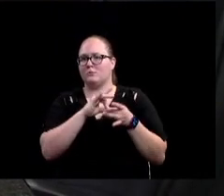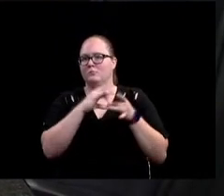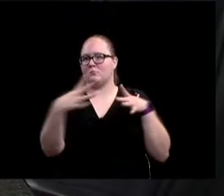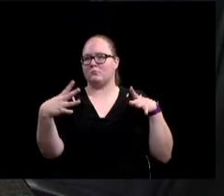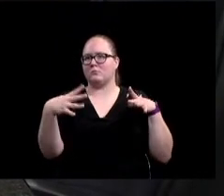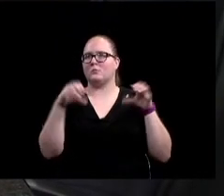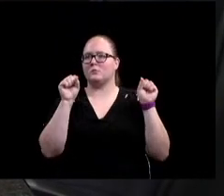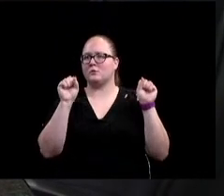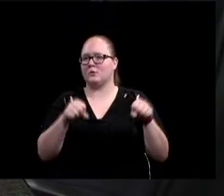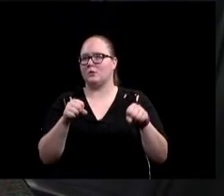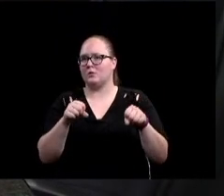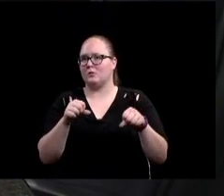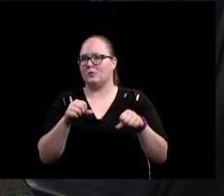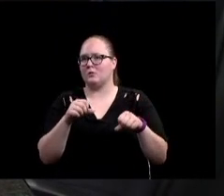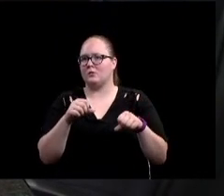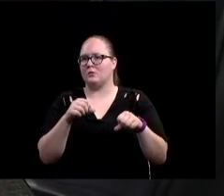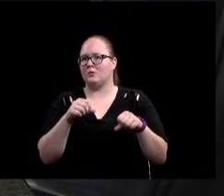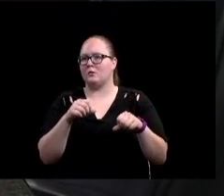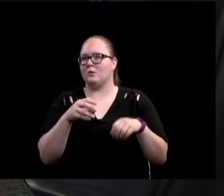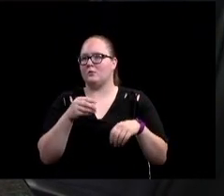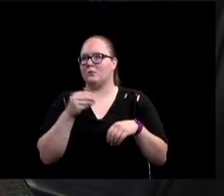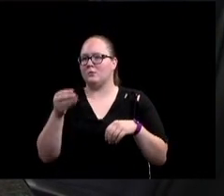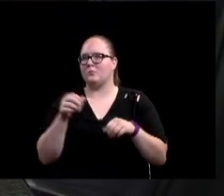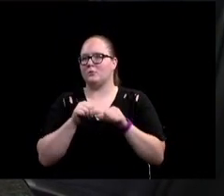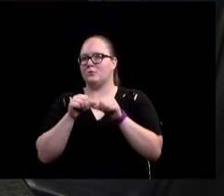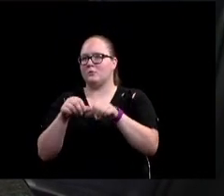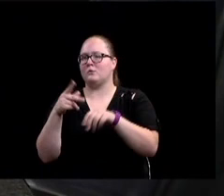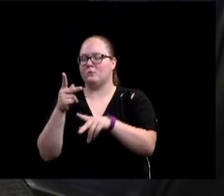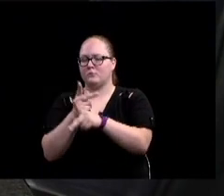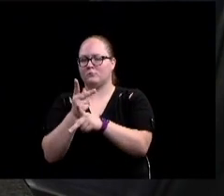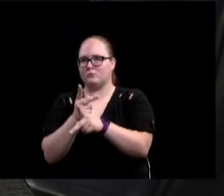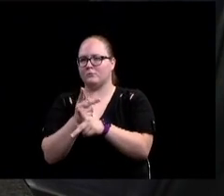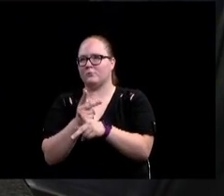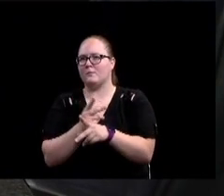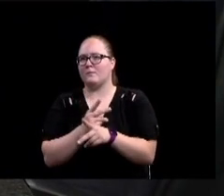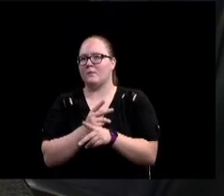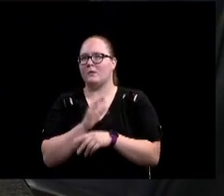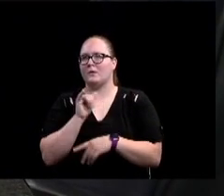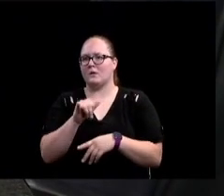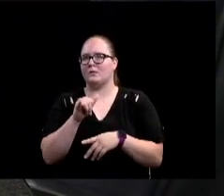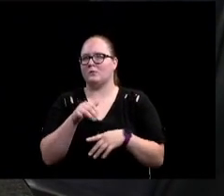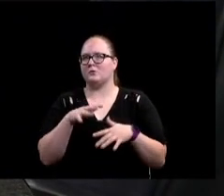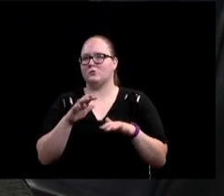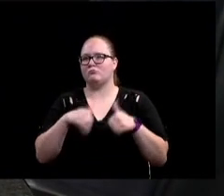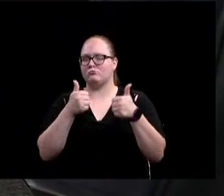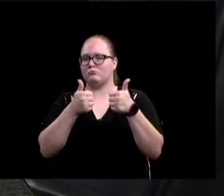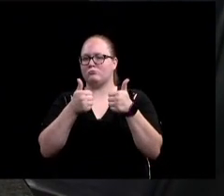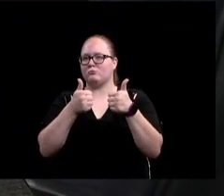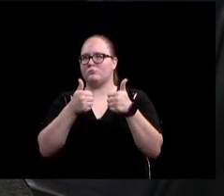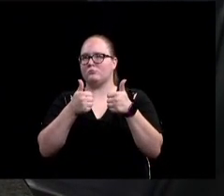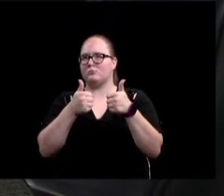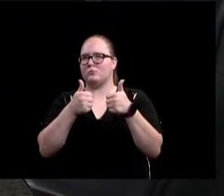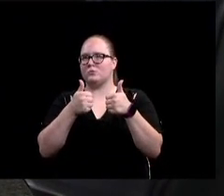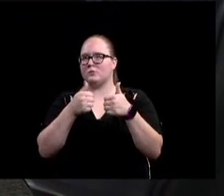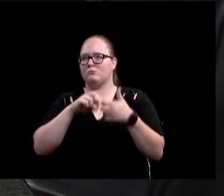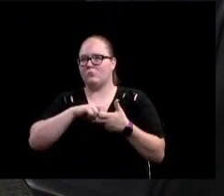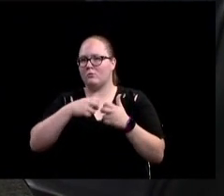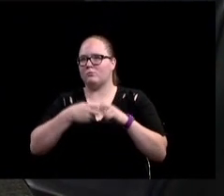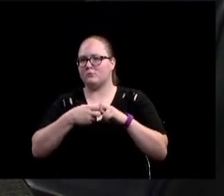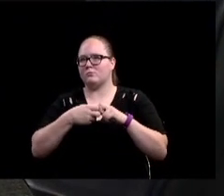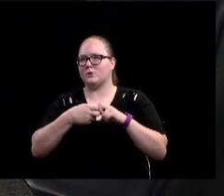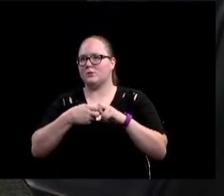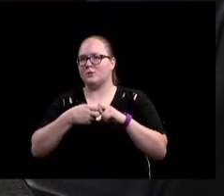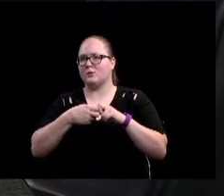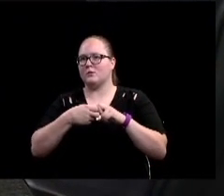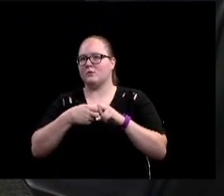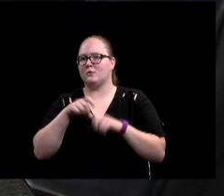treatment. So that is a very challenging issue. Those calls for service have bypassed. In the old days, we used to